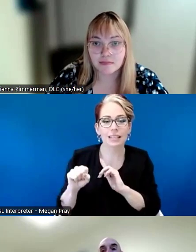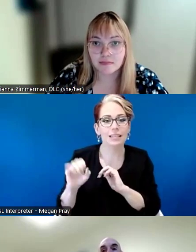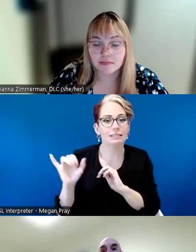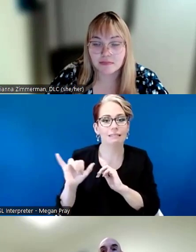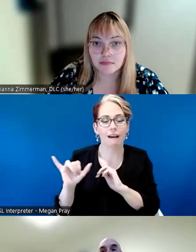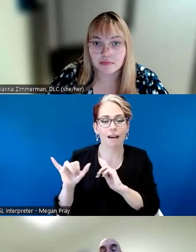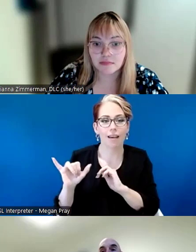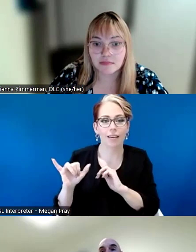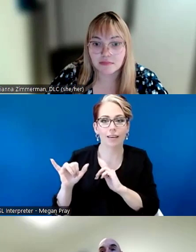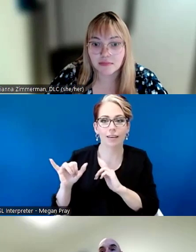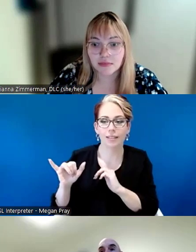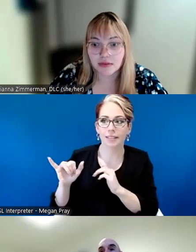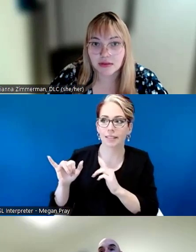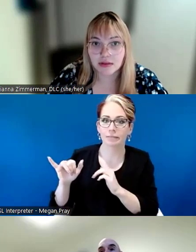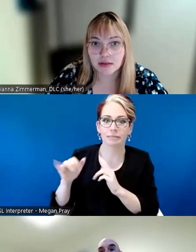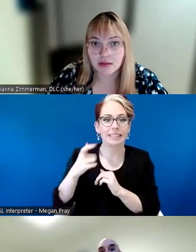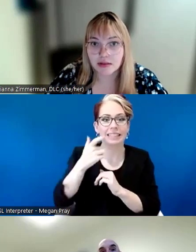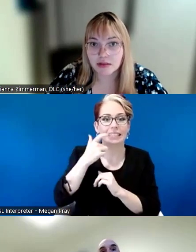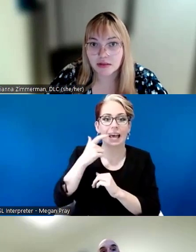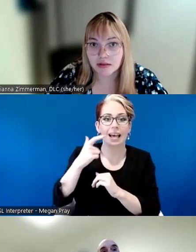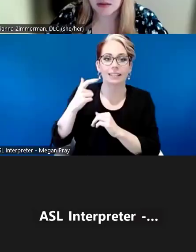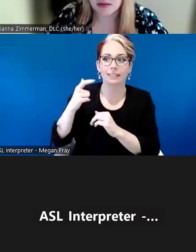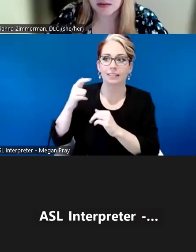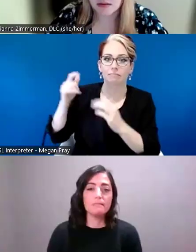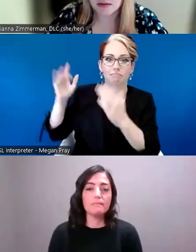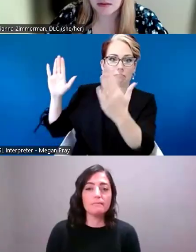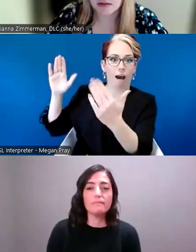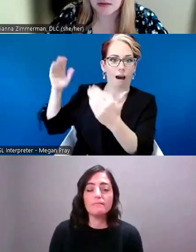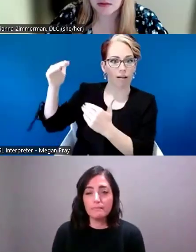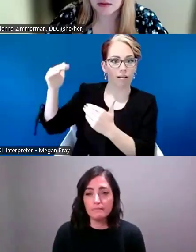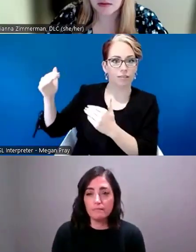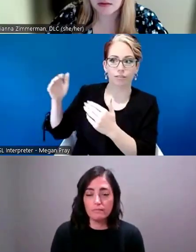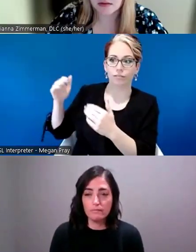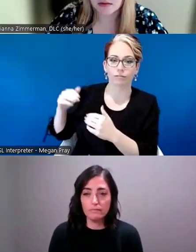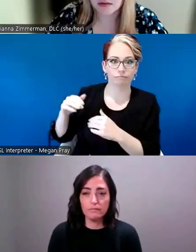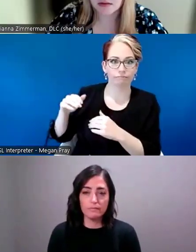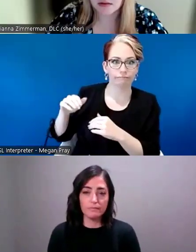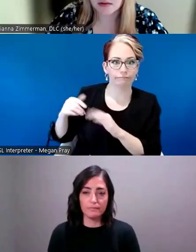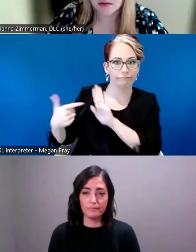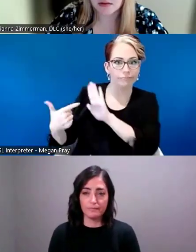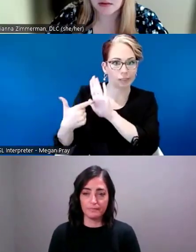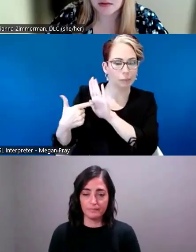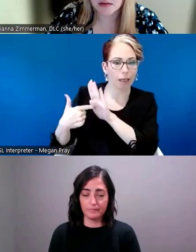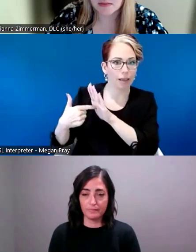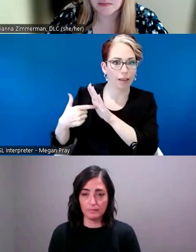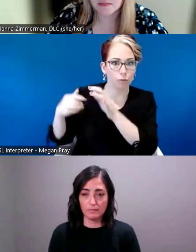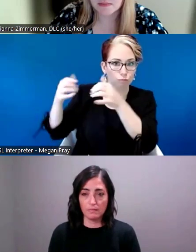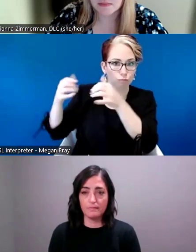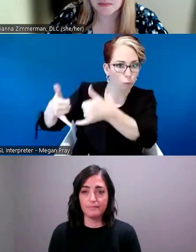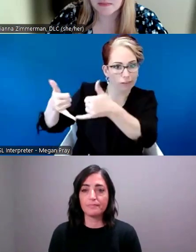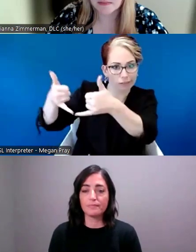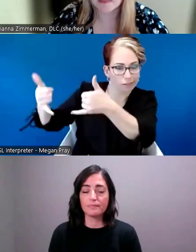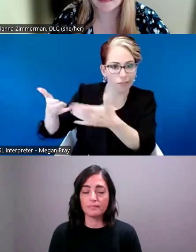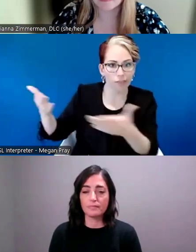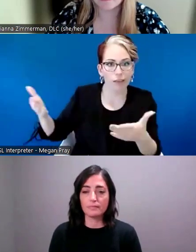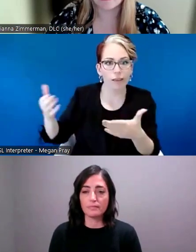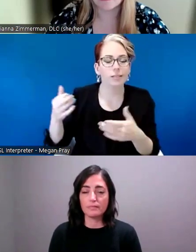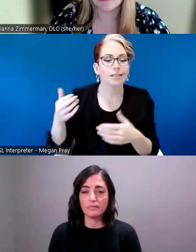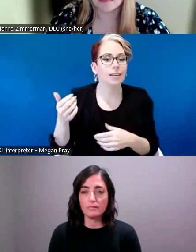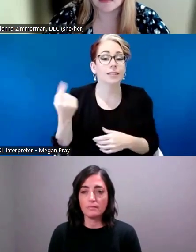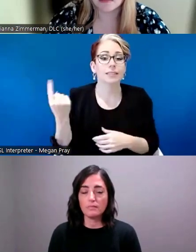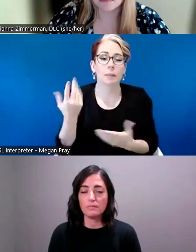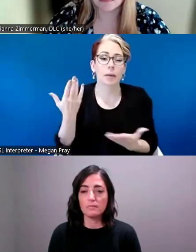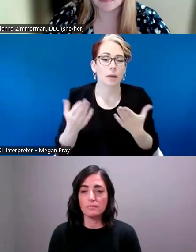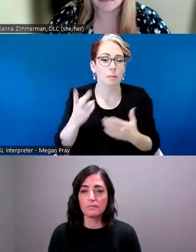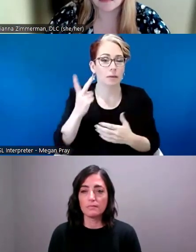that could pose a barrier to a person with a vision impairment. Any protruding objects should have